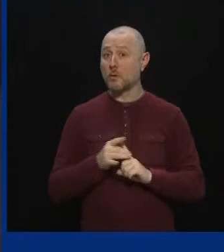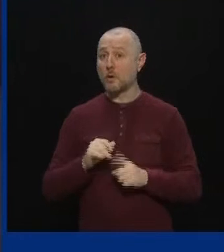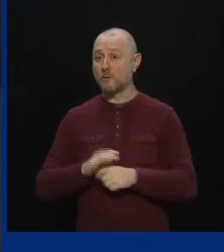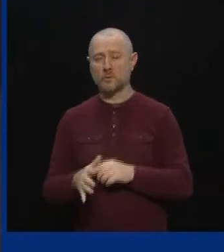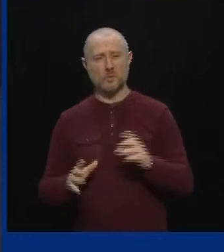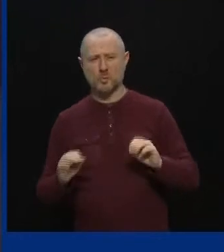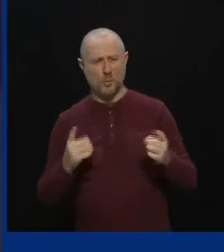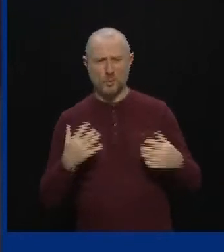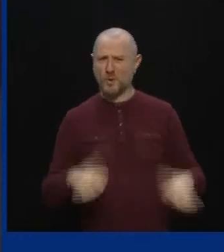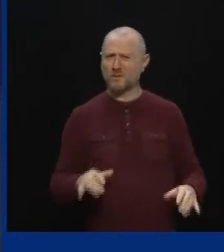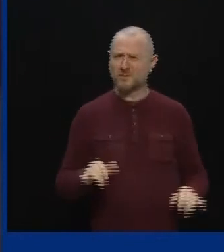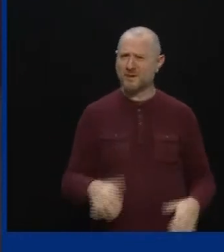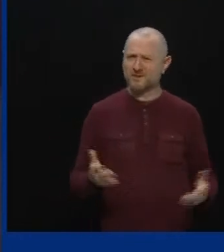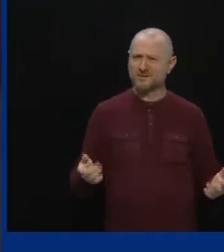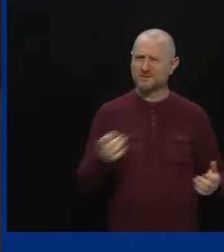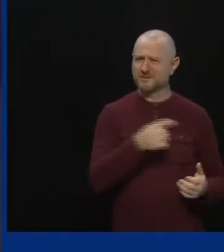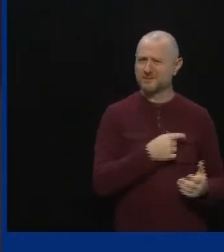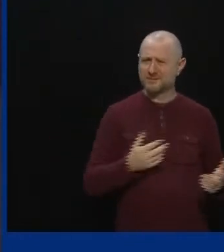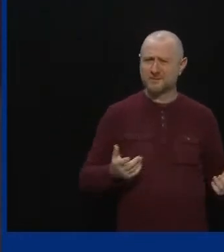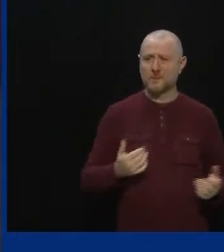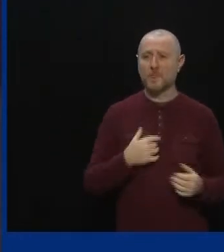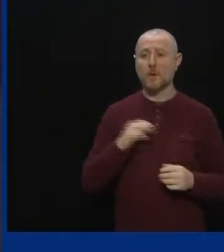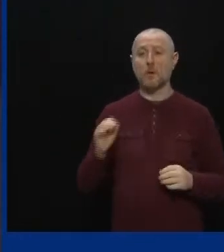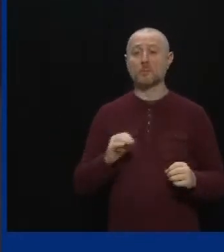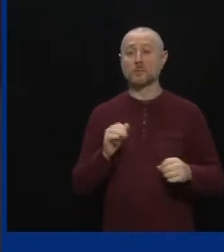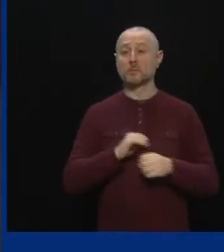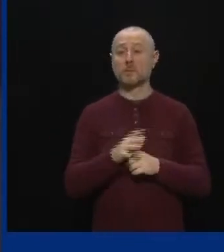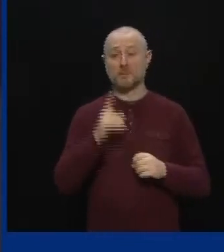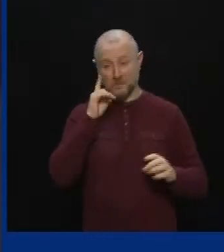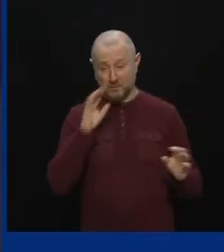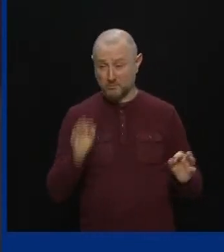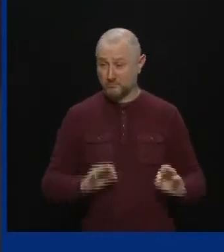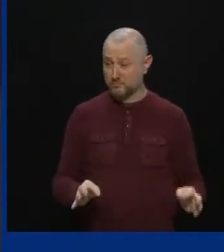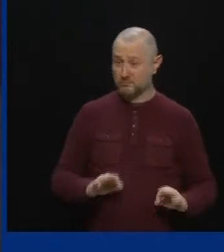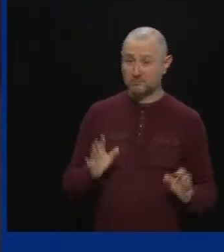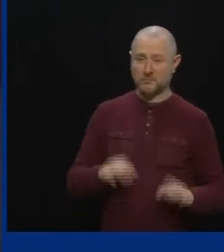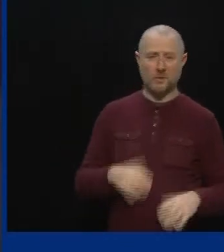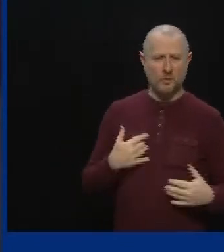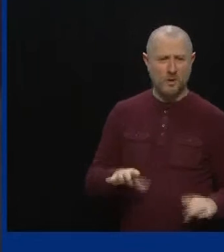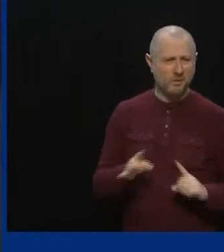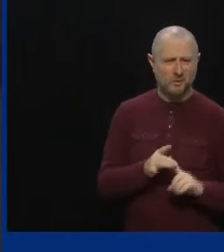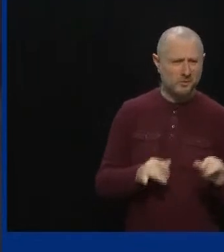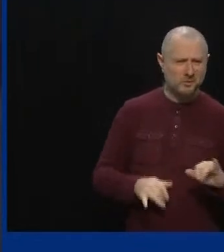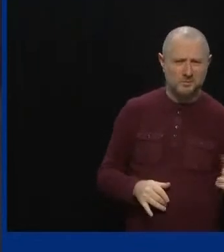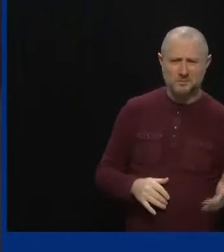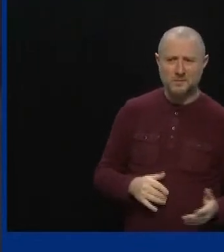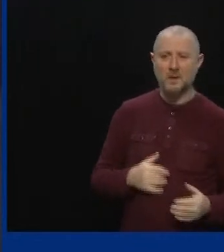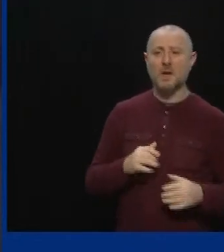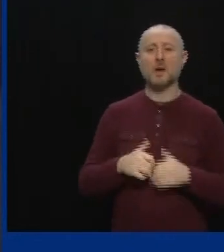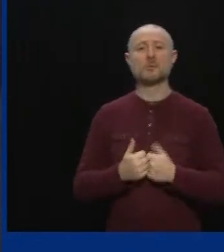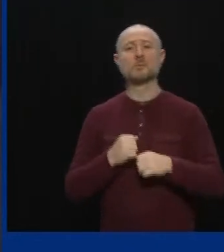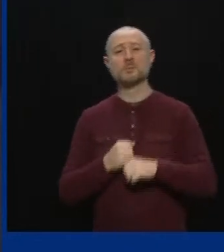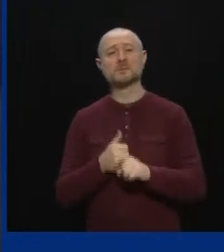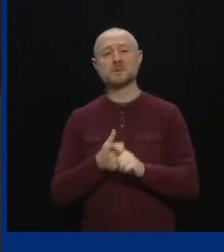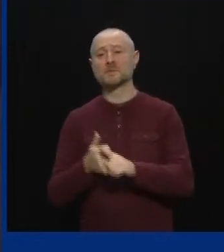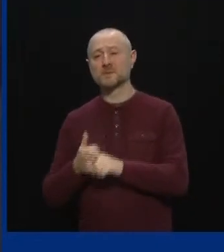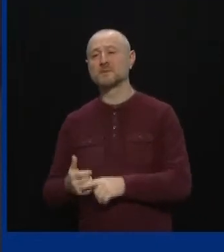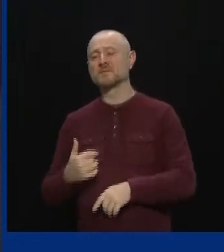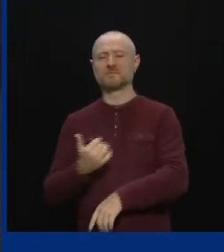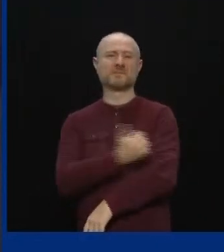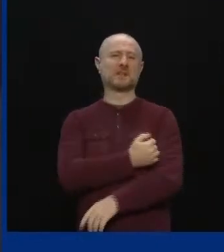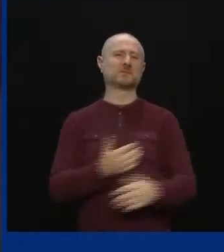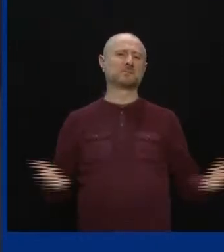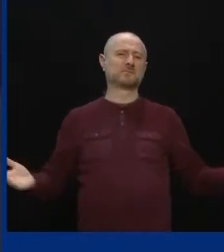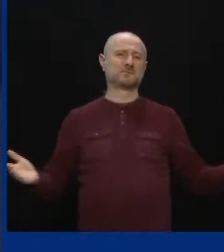one wants to get Omicron, even if it's milder. And the best way to protect yourself and people around you is to get vaccinated.